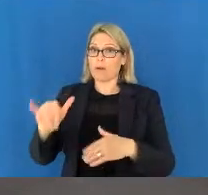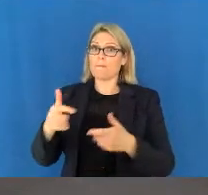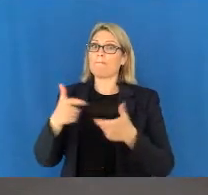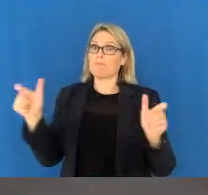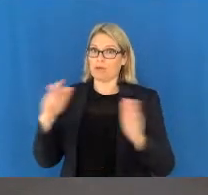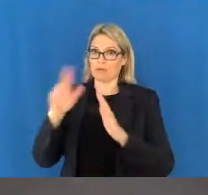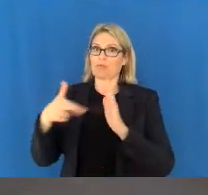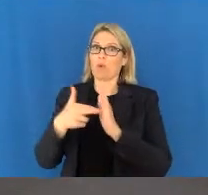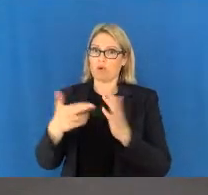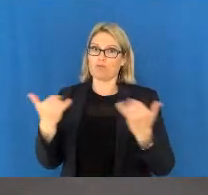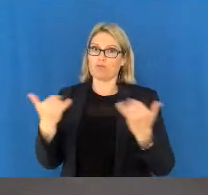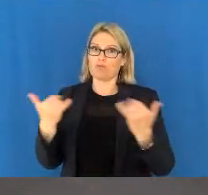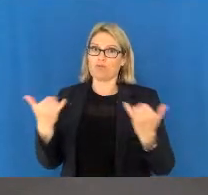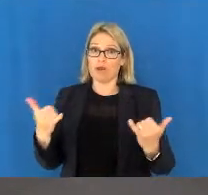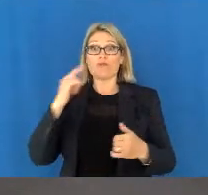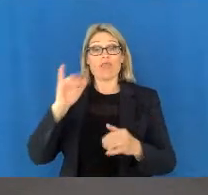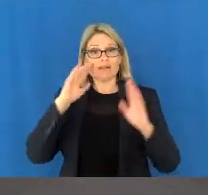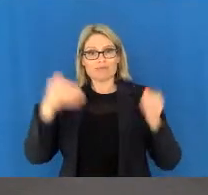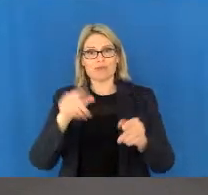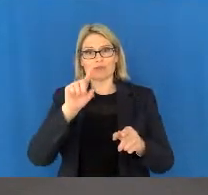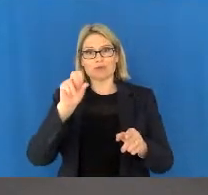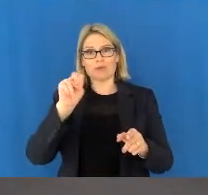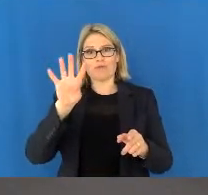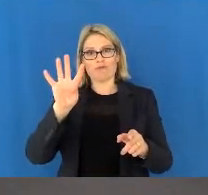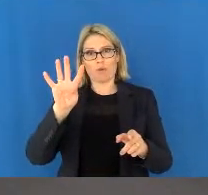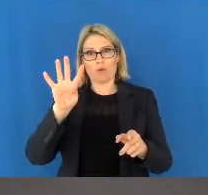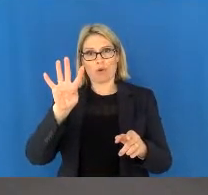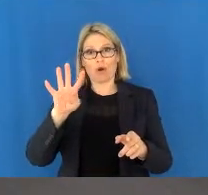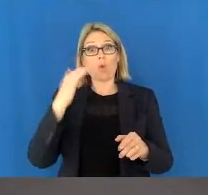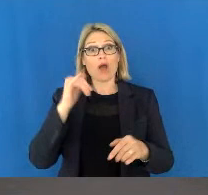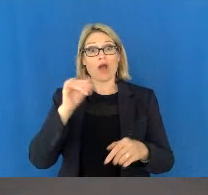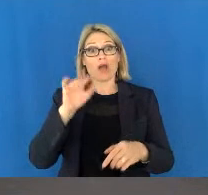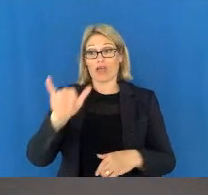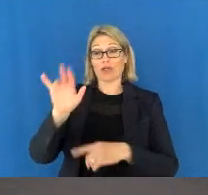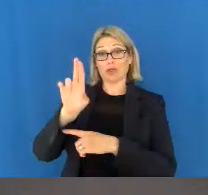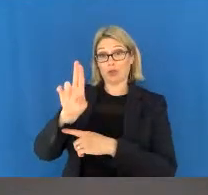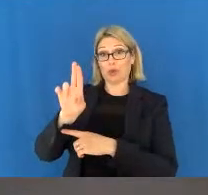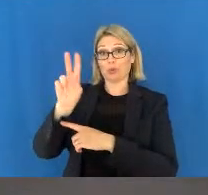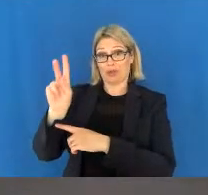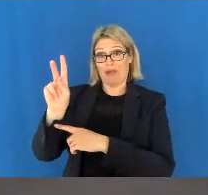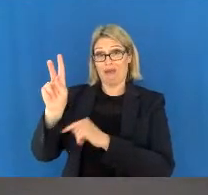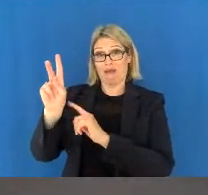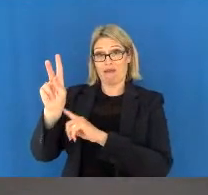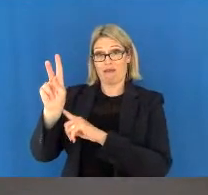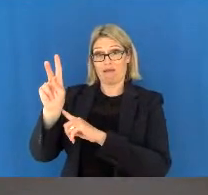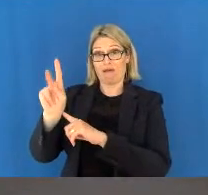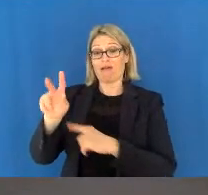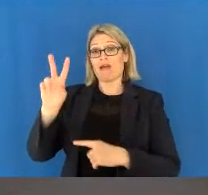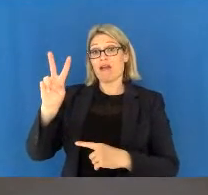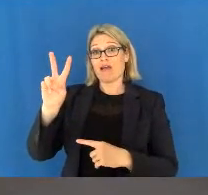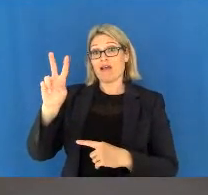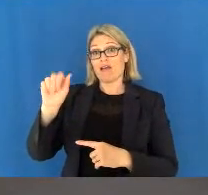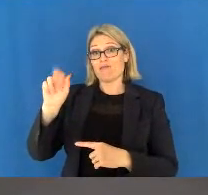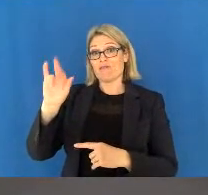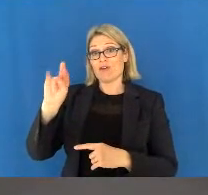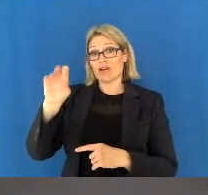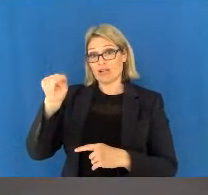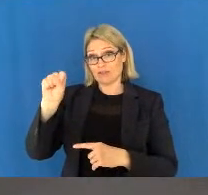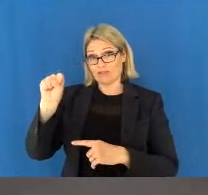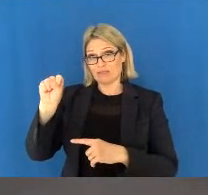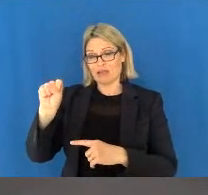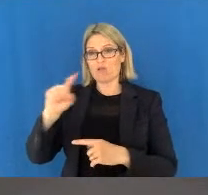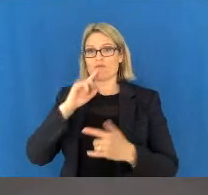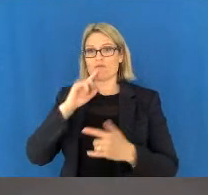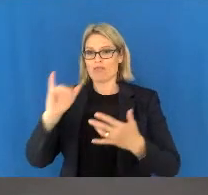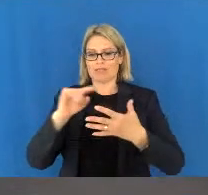in Zone 4 right now because we're dealing with the UK variant. Variants of concern all meet the same criteria in